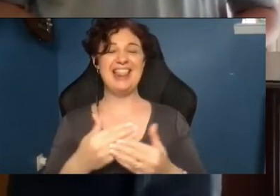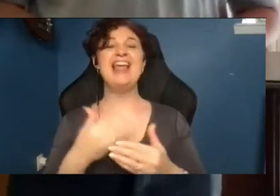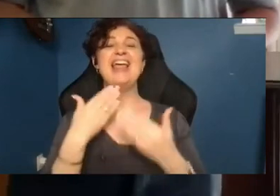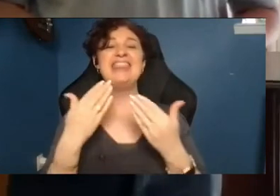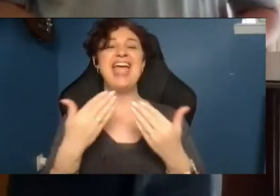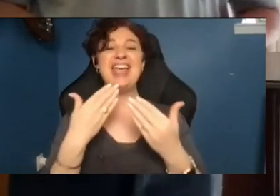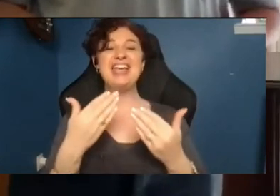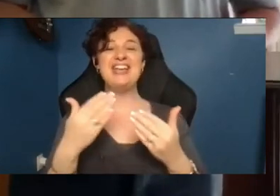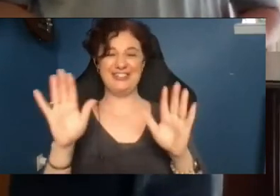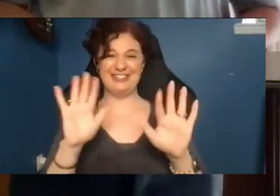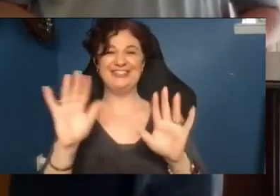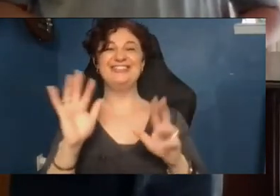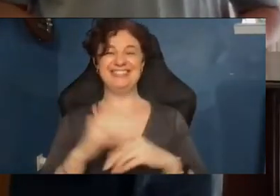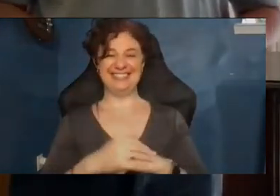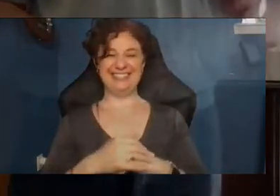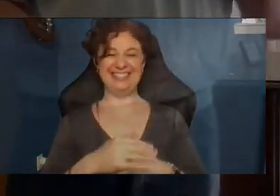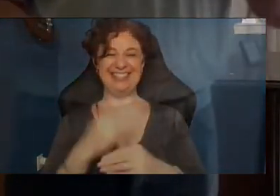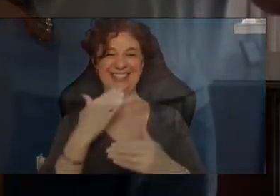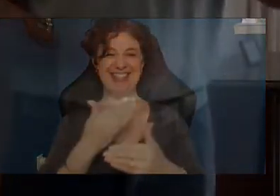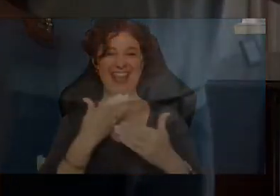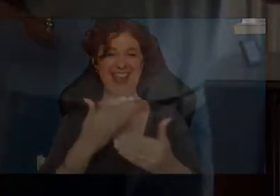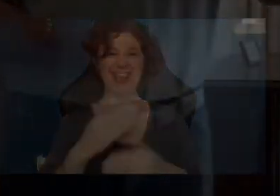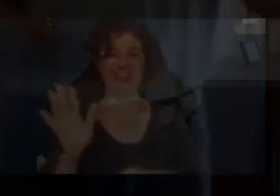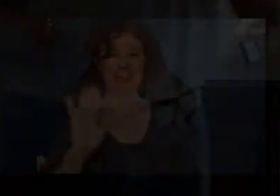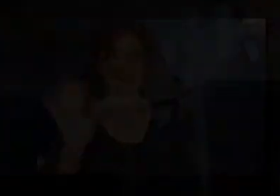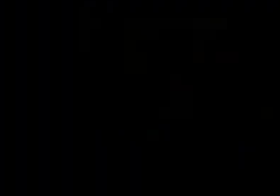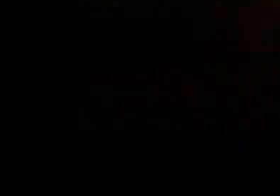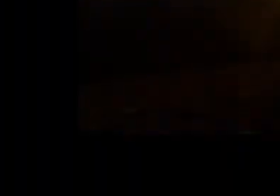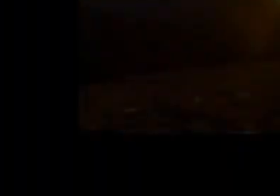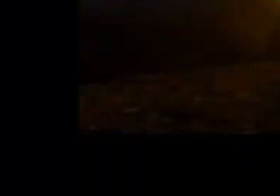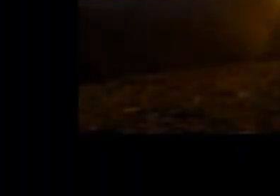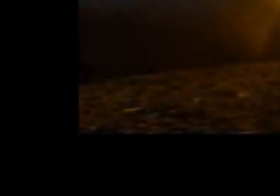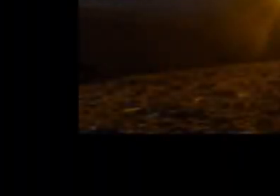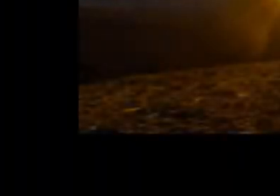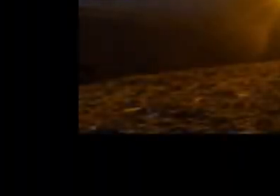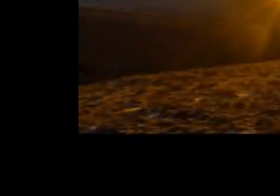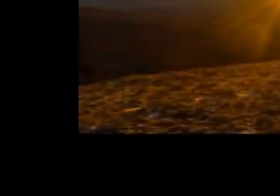Thank you. Thank you. Thank you. Thank you. Thank you.